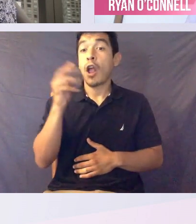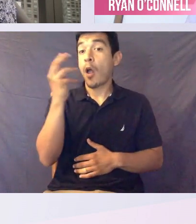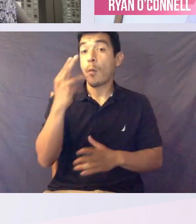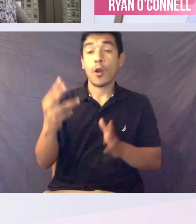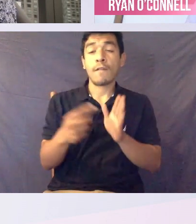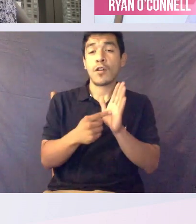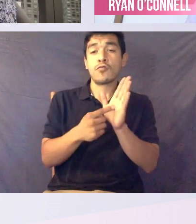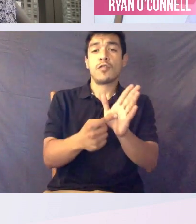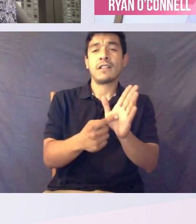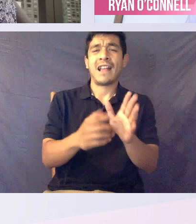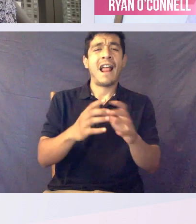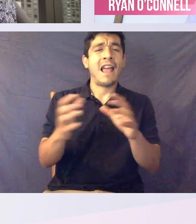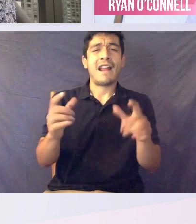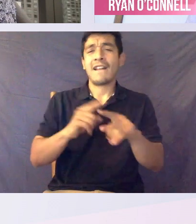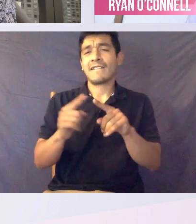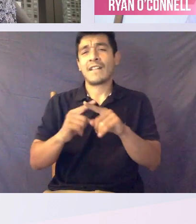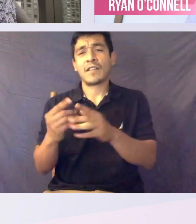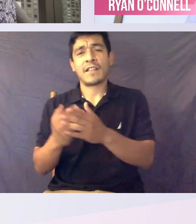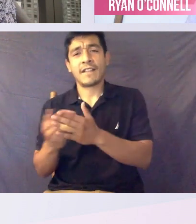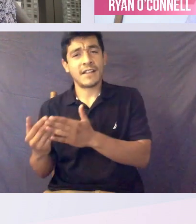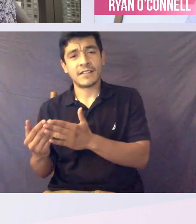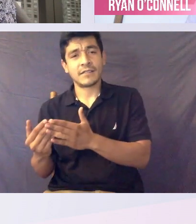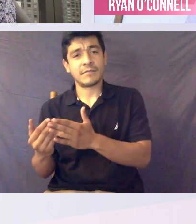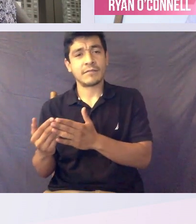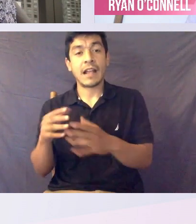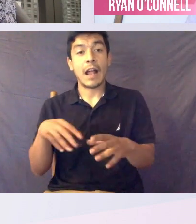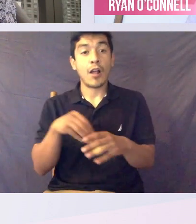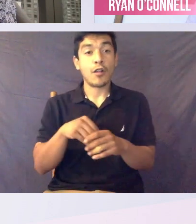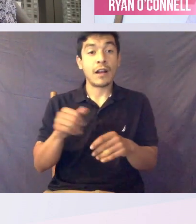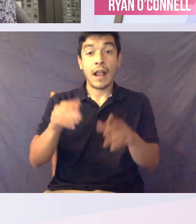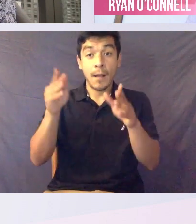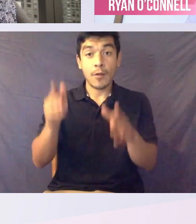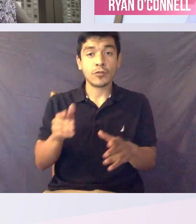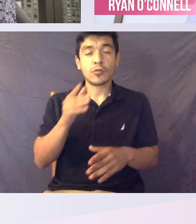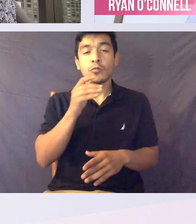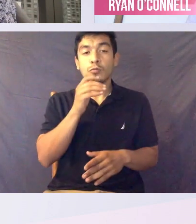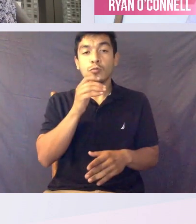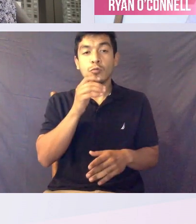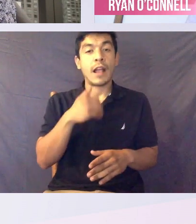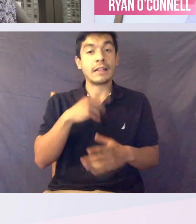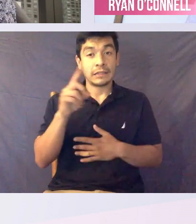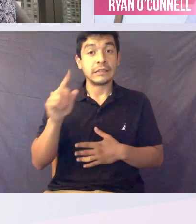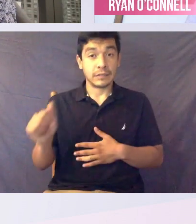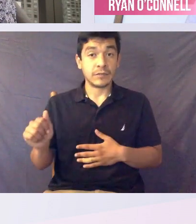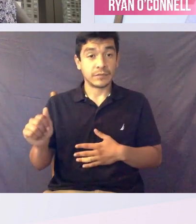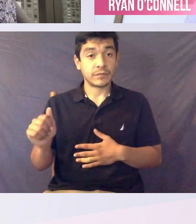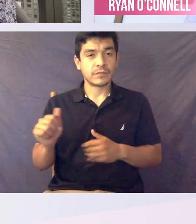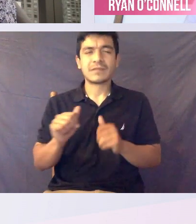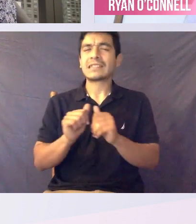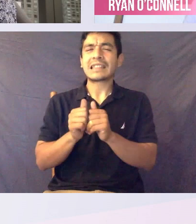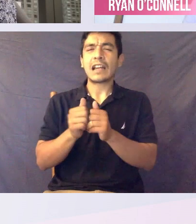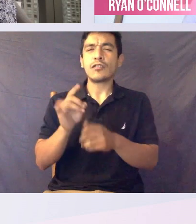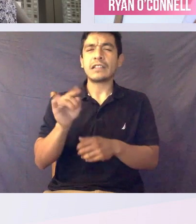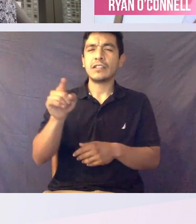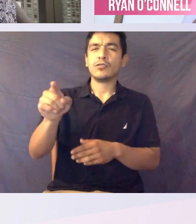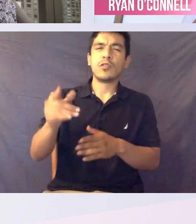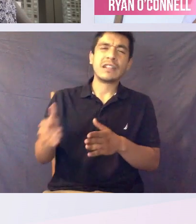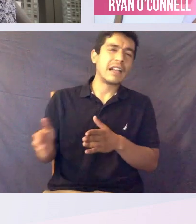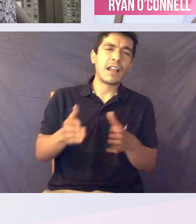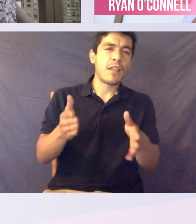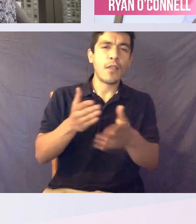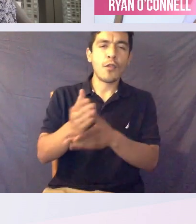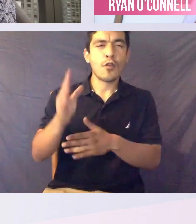a lot of different things, including, you know, again, a protagonist, a lead character with a disability. How did you navigate the creative